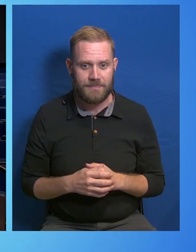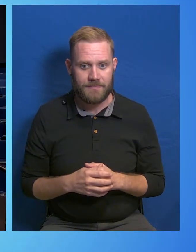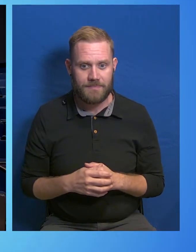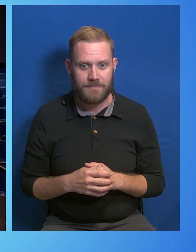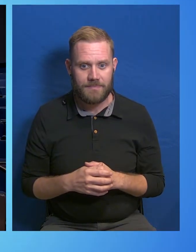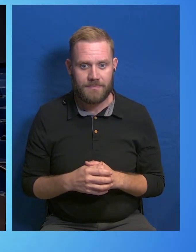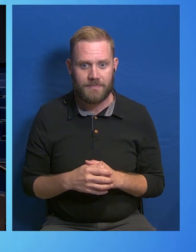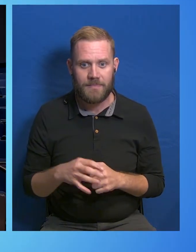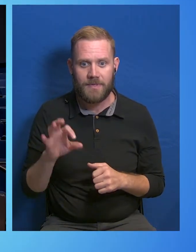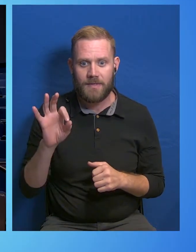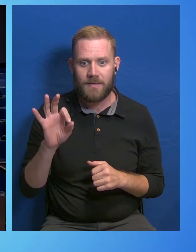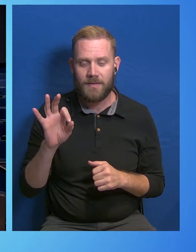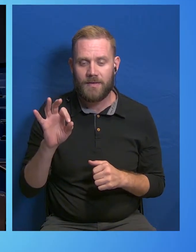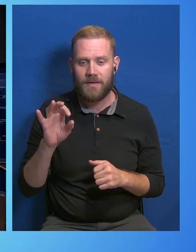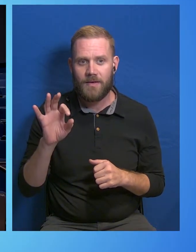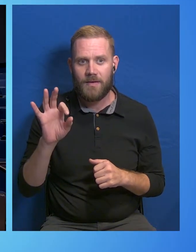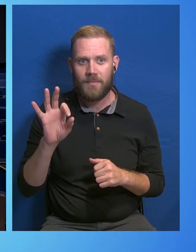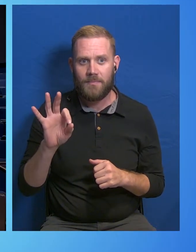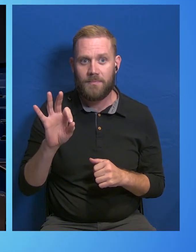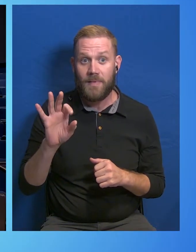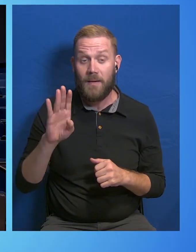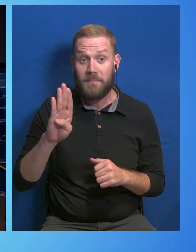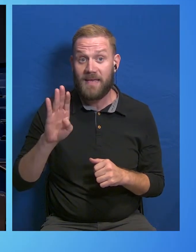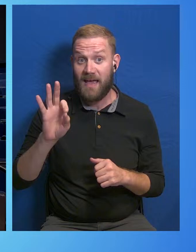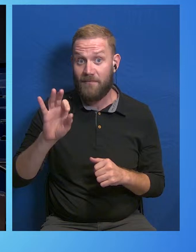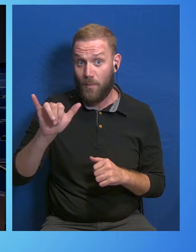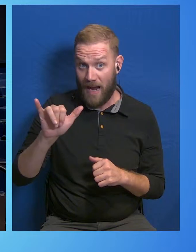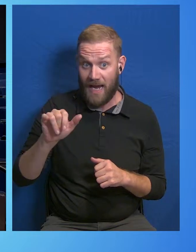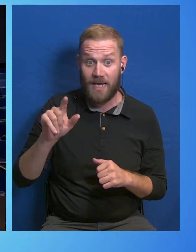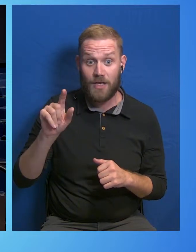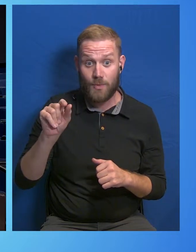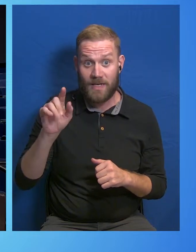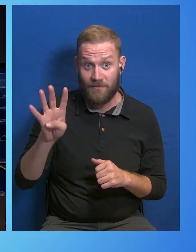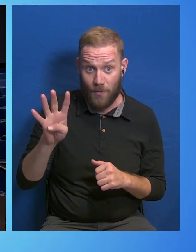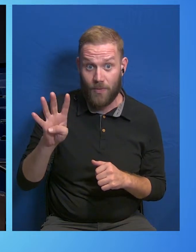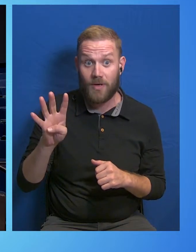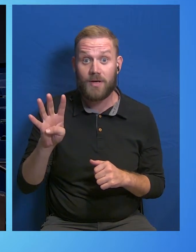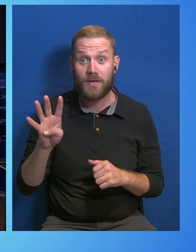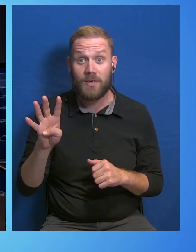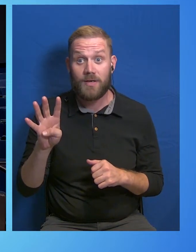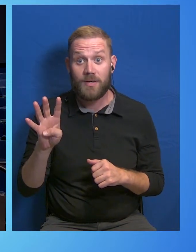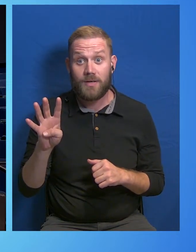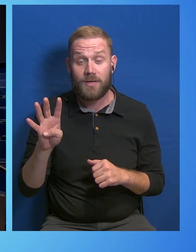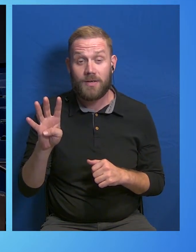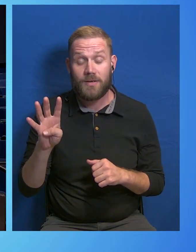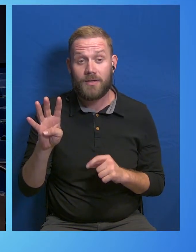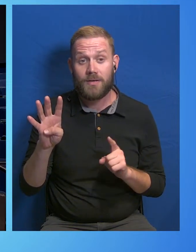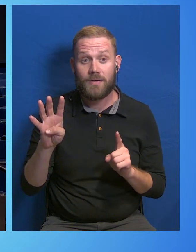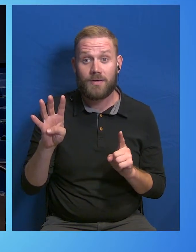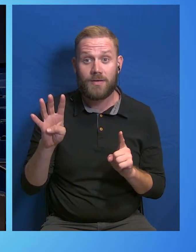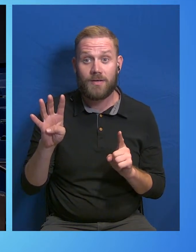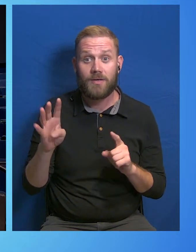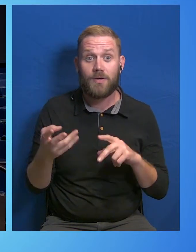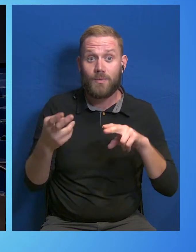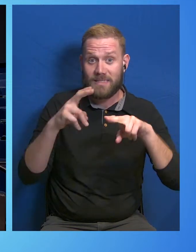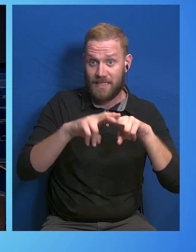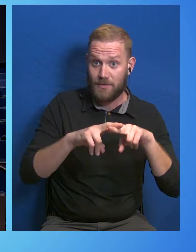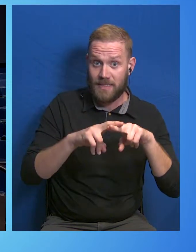The BFY 2025 obligated expenditures of $15.6 million were $240,000 more